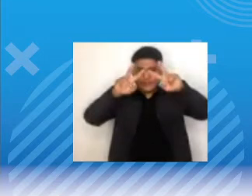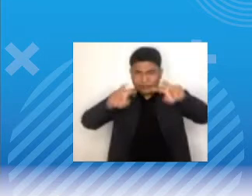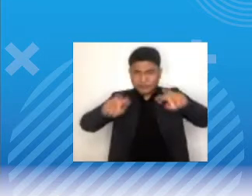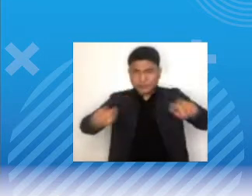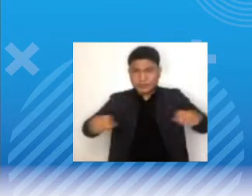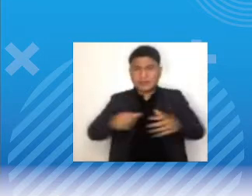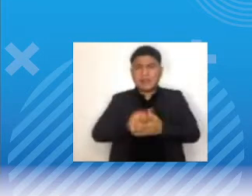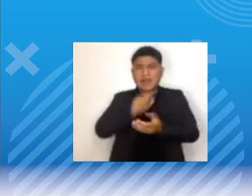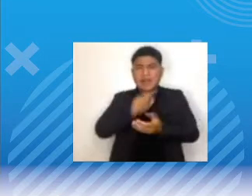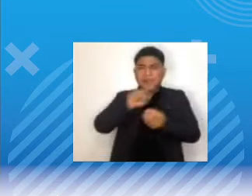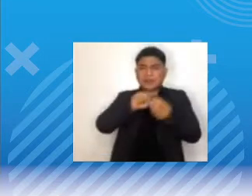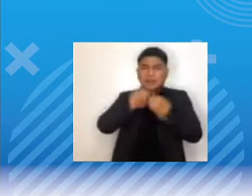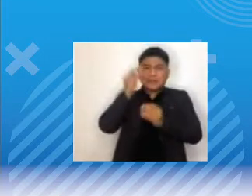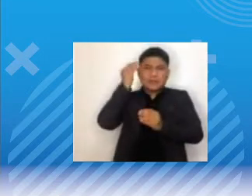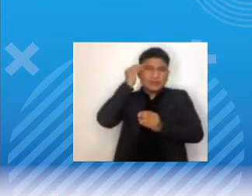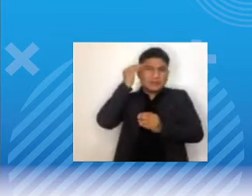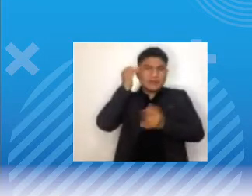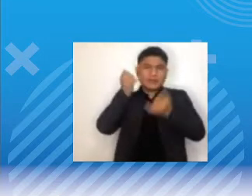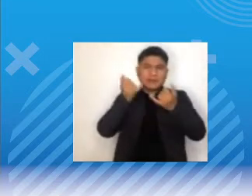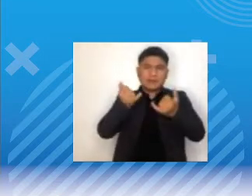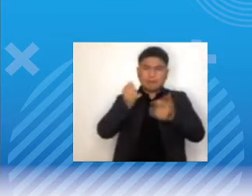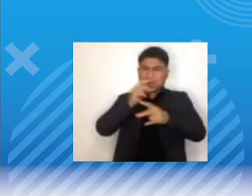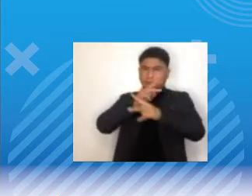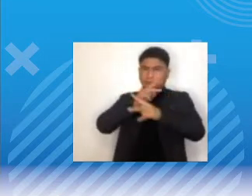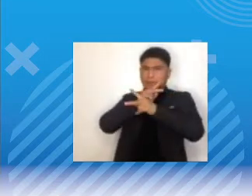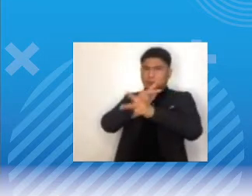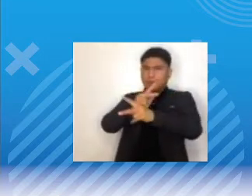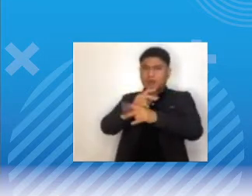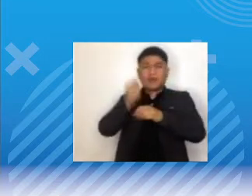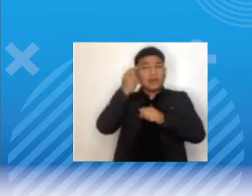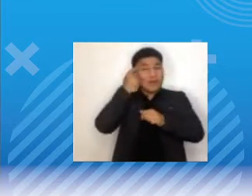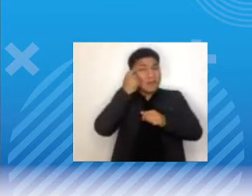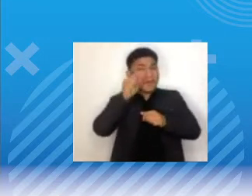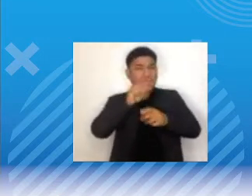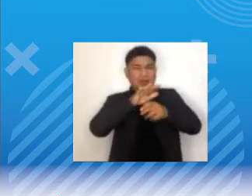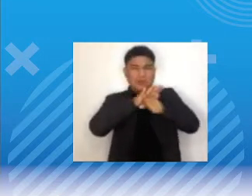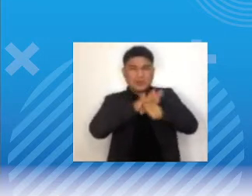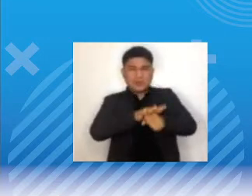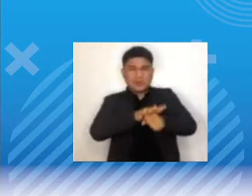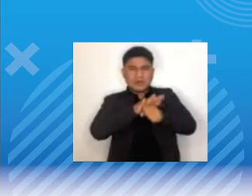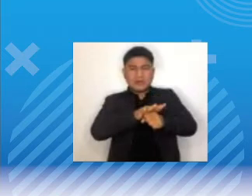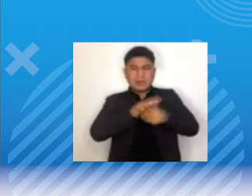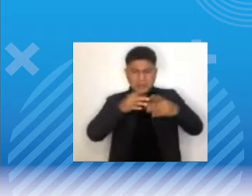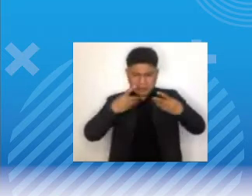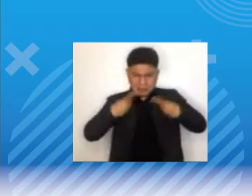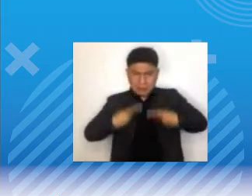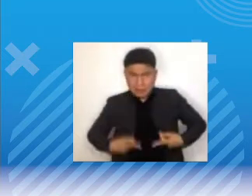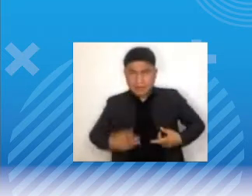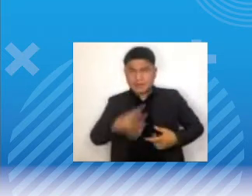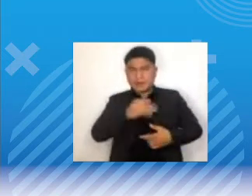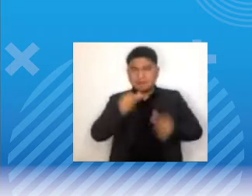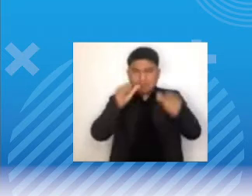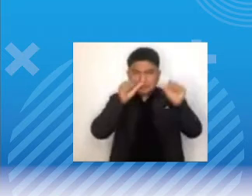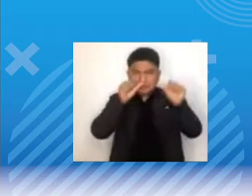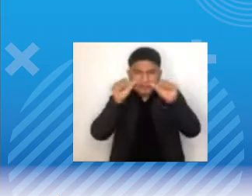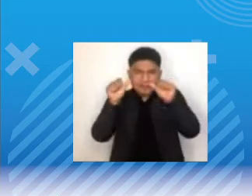points mindfulness actually is a protective buffer for stress, depression,